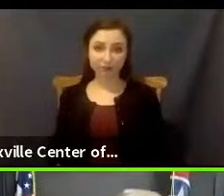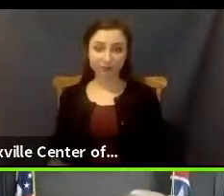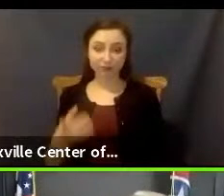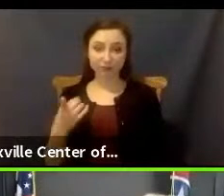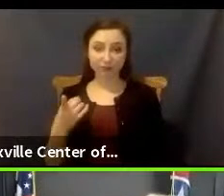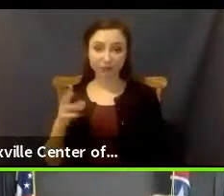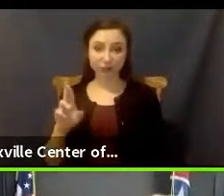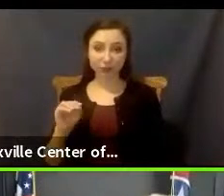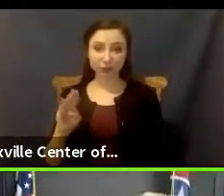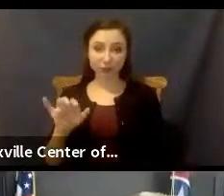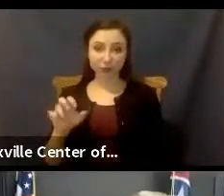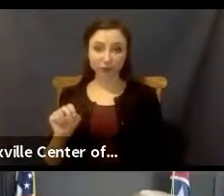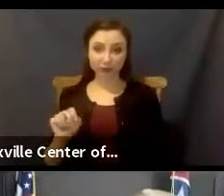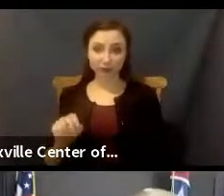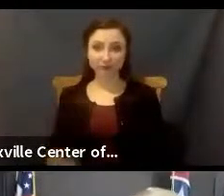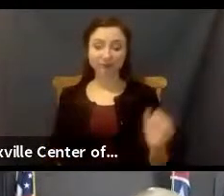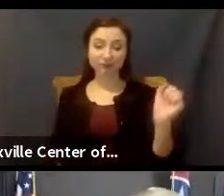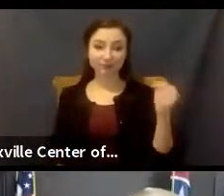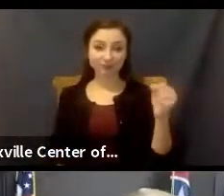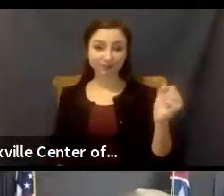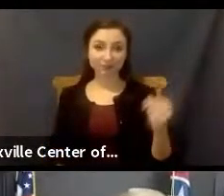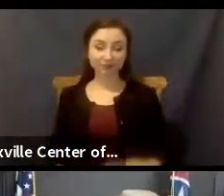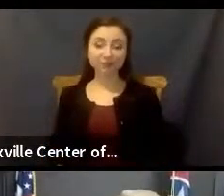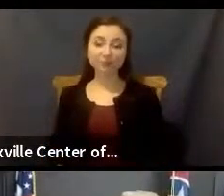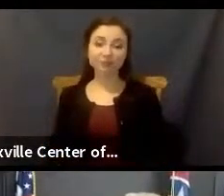Dr. O'Brien, Yes.